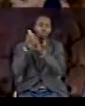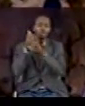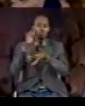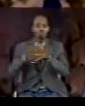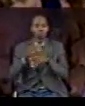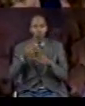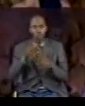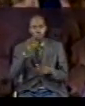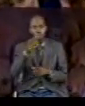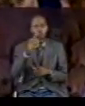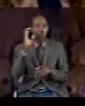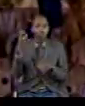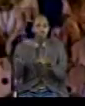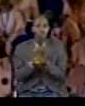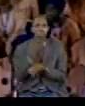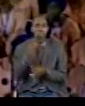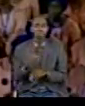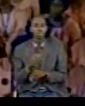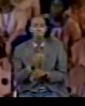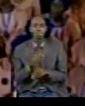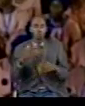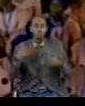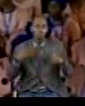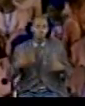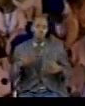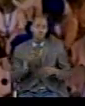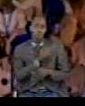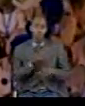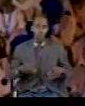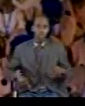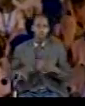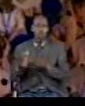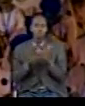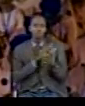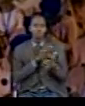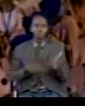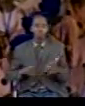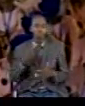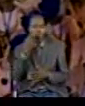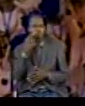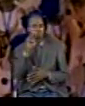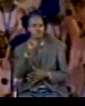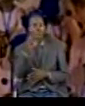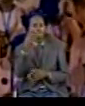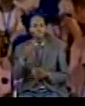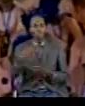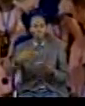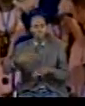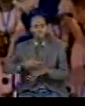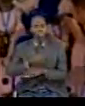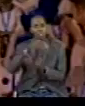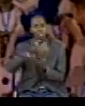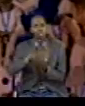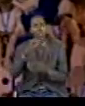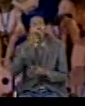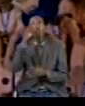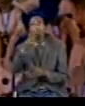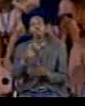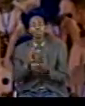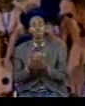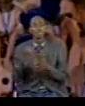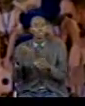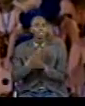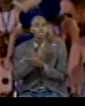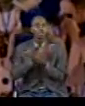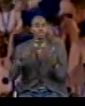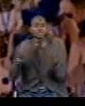Jesus Christ, behold the Lamb of God that taketh away the sin of the world. You accept